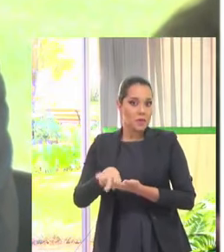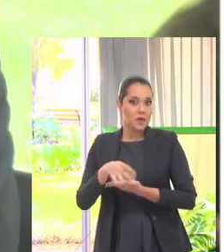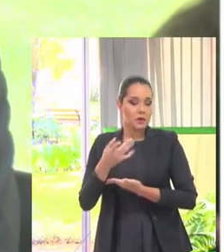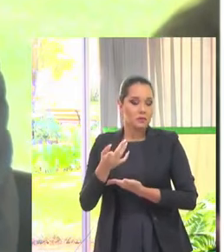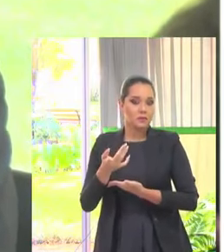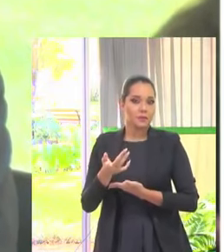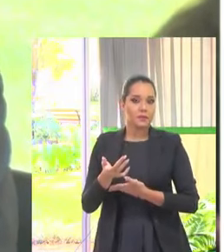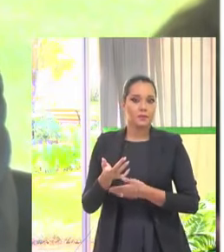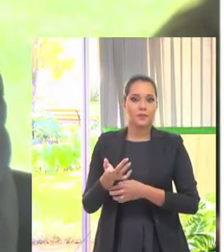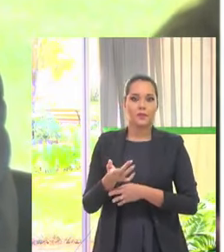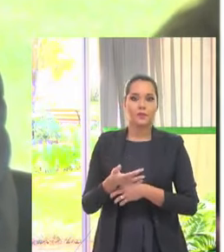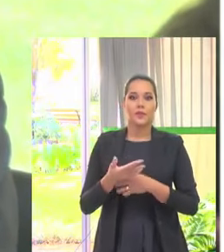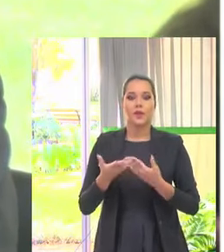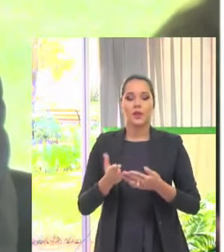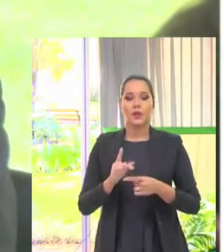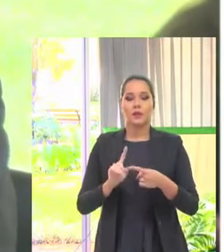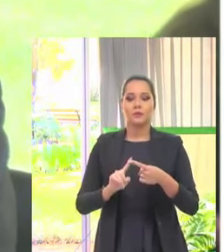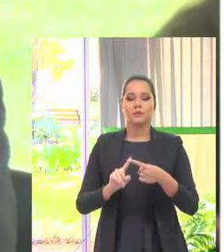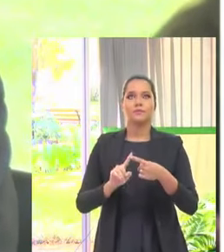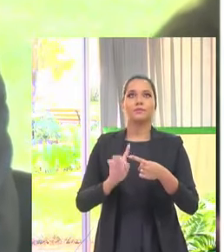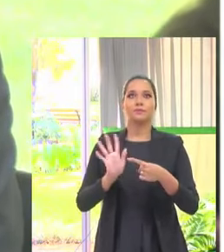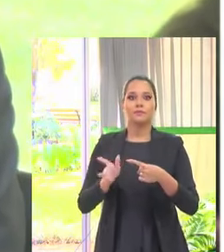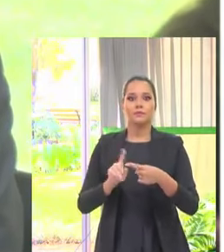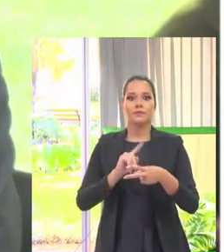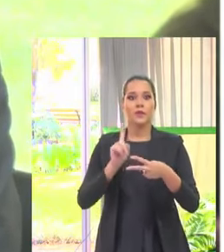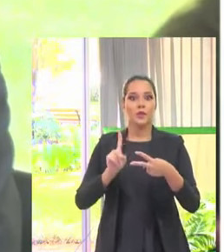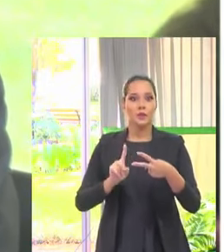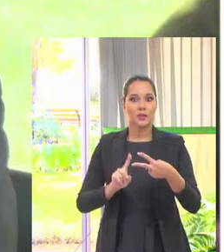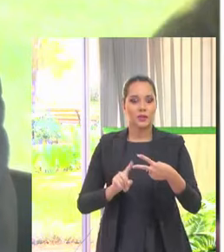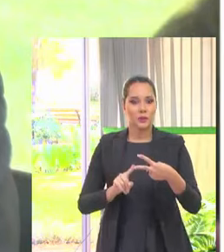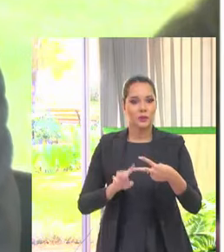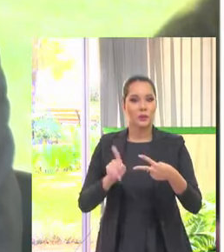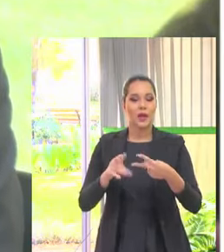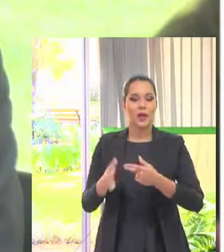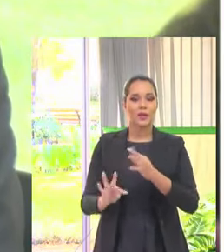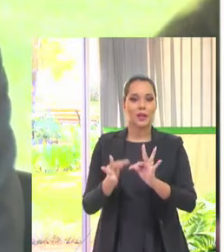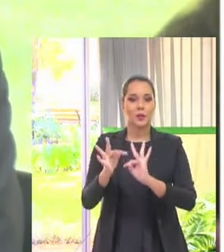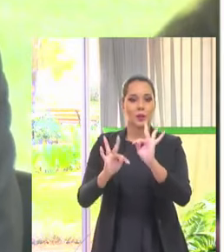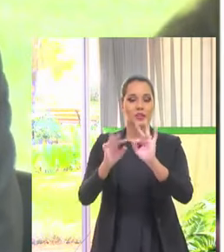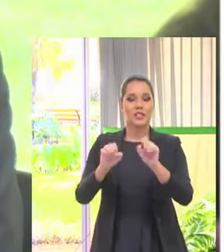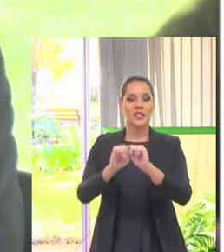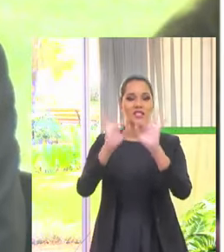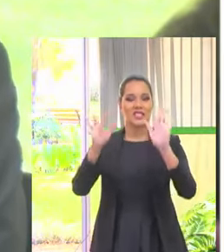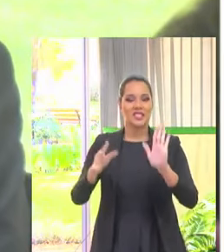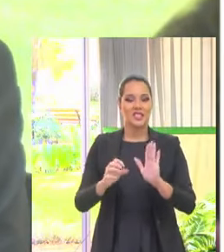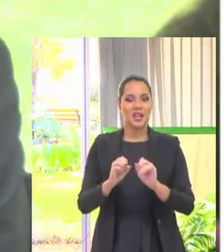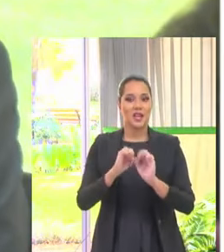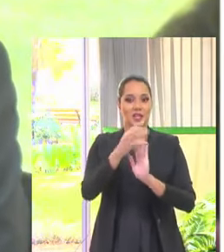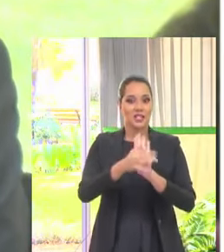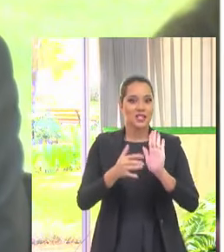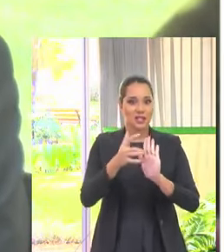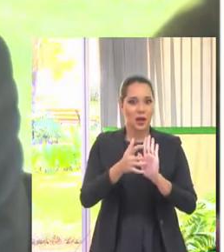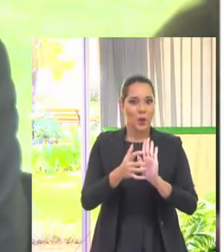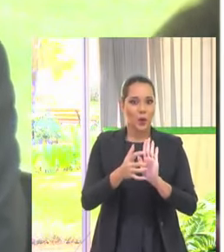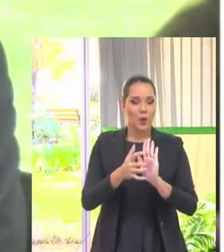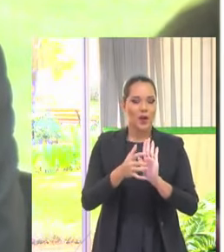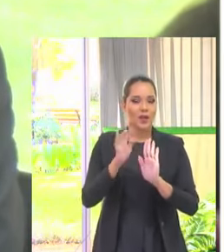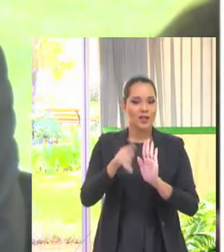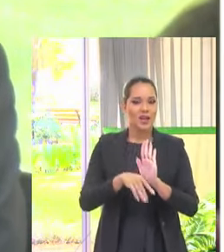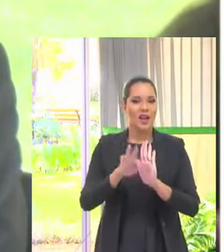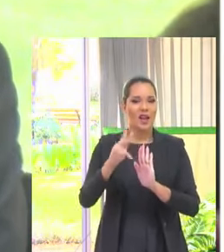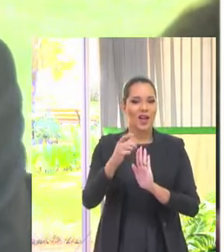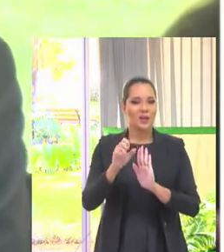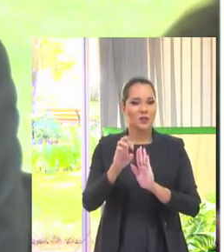A second is, I mentioned, the critical digital technology, which is the hardware, semiconductors,